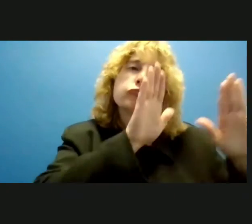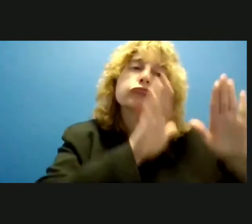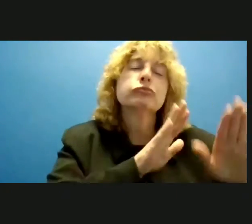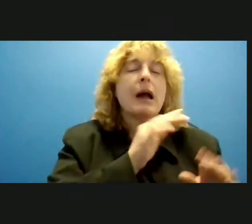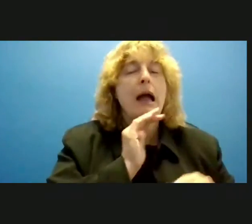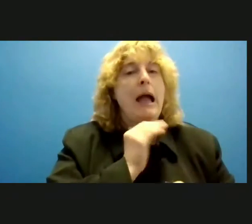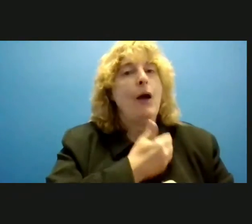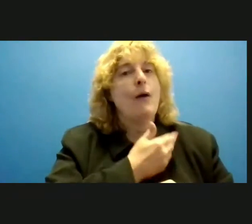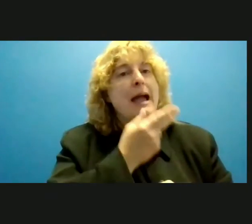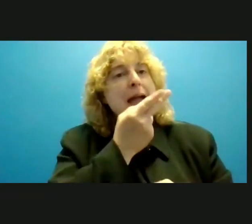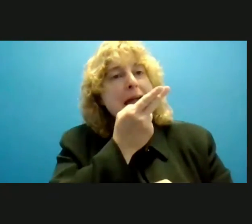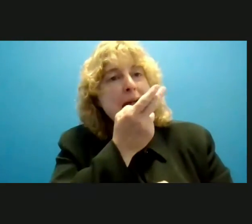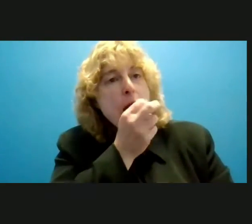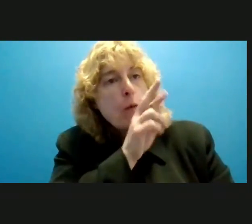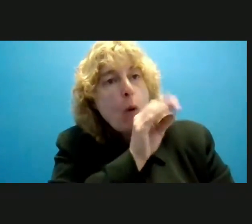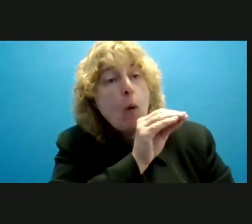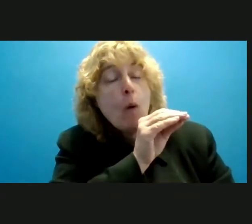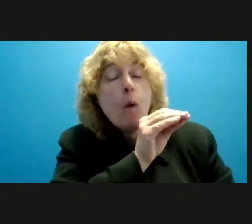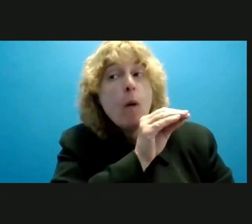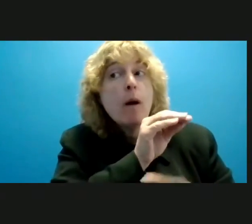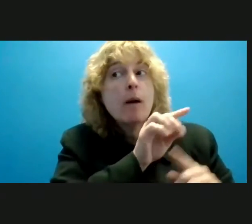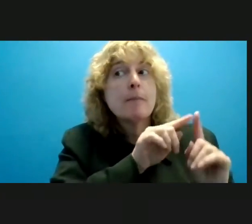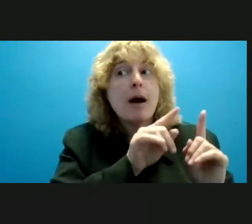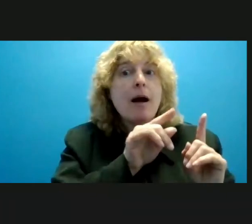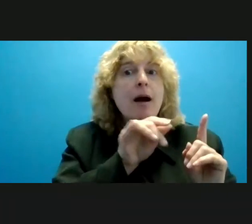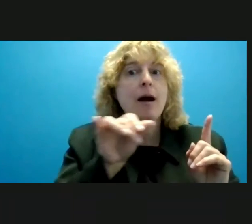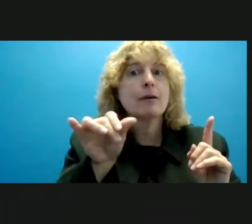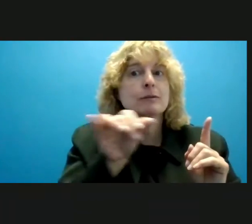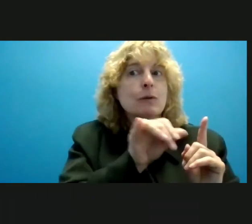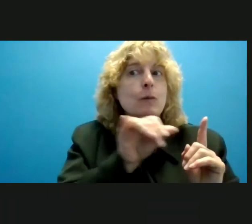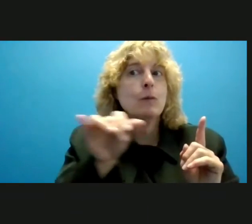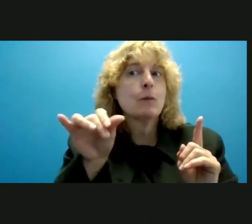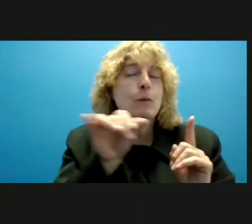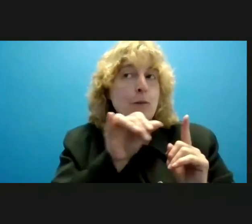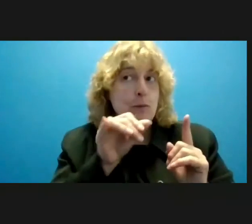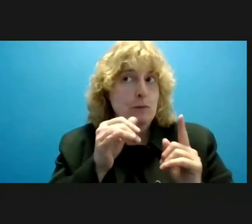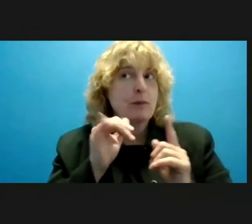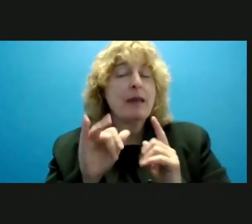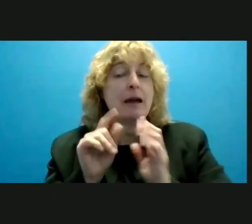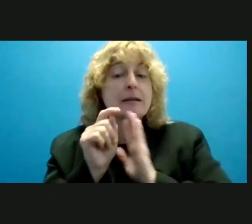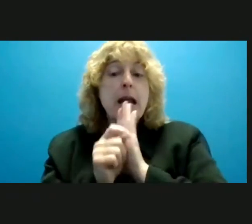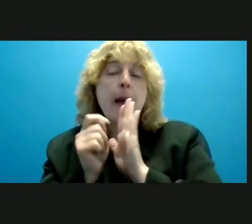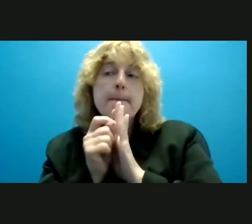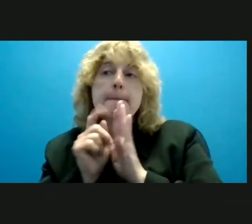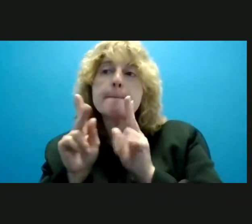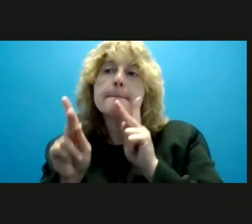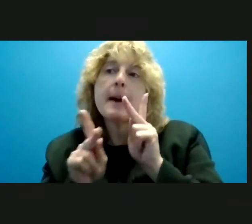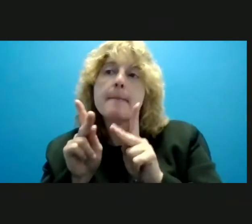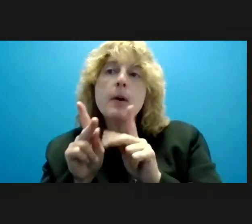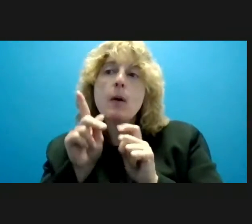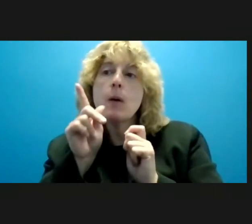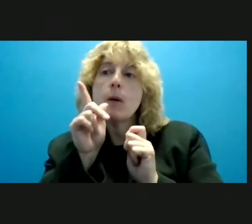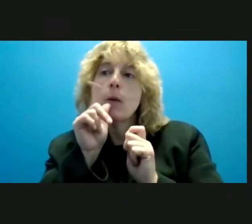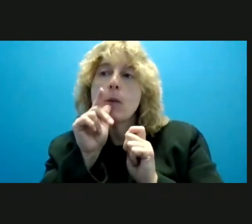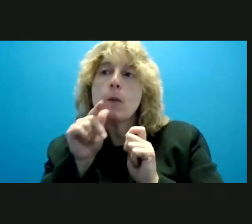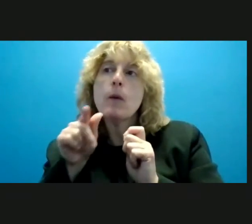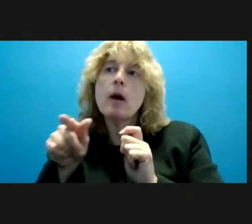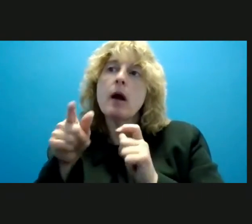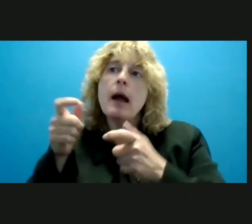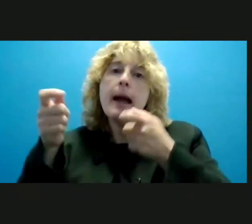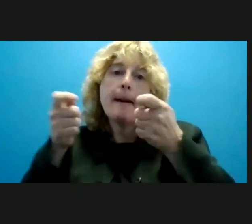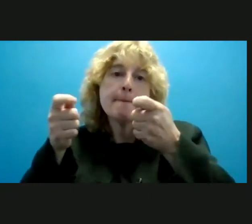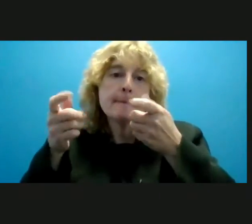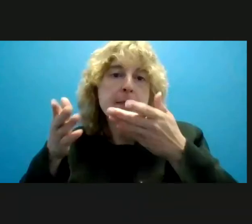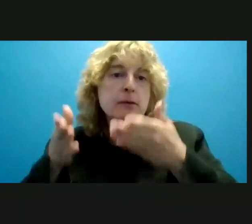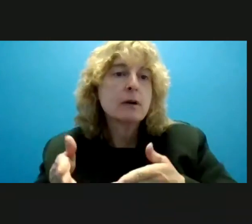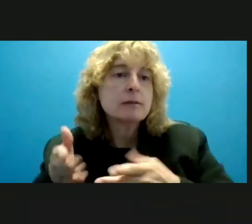behind the scenes. And I think sometimes community, we forget that, that we indeed have administrators who have